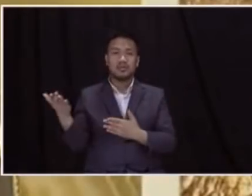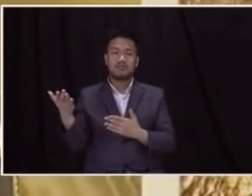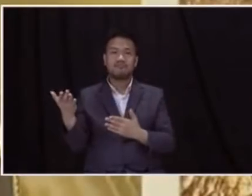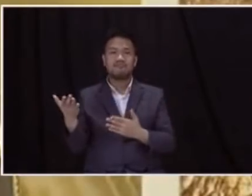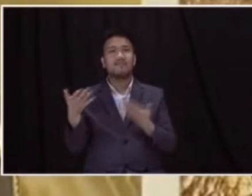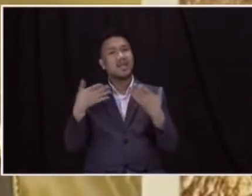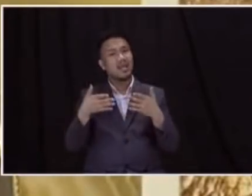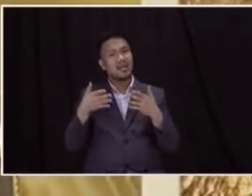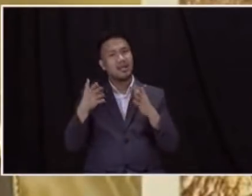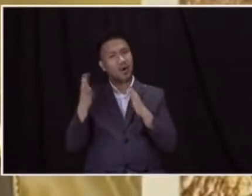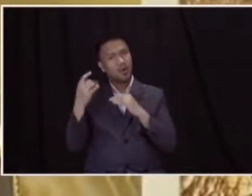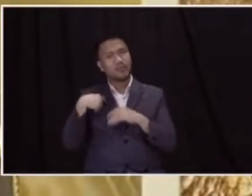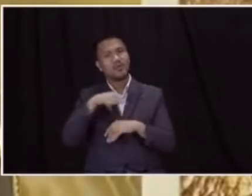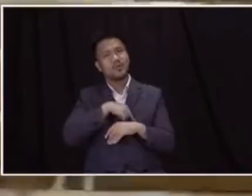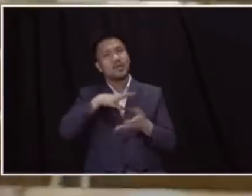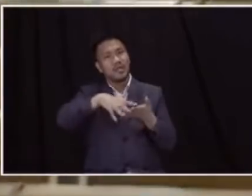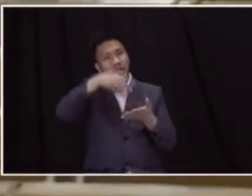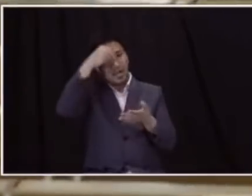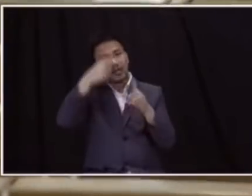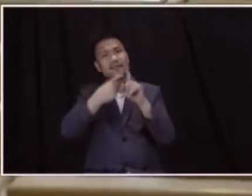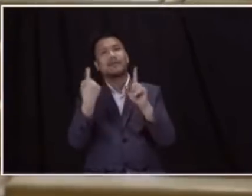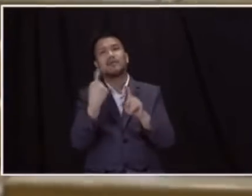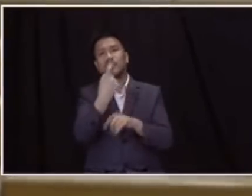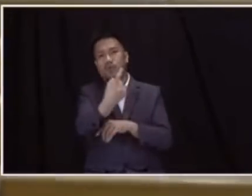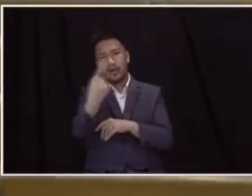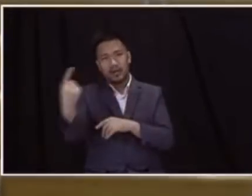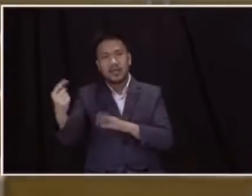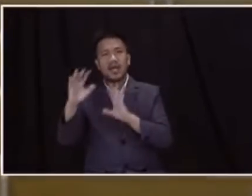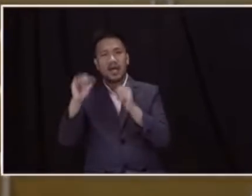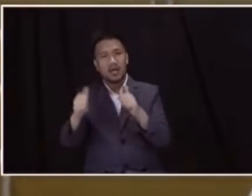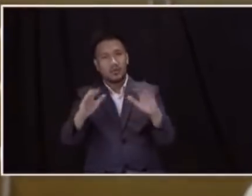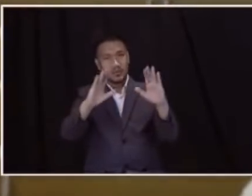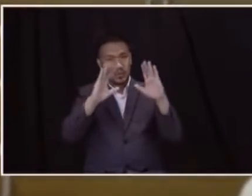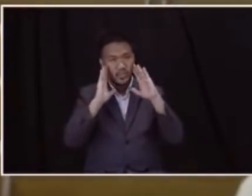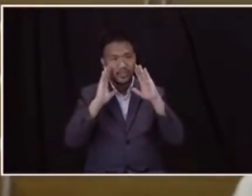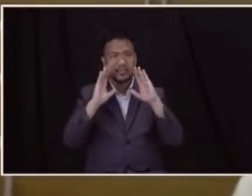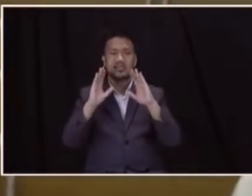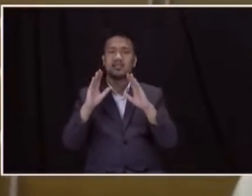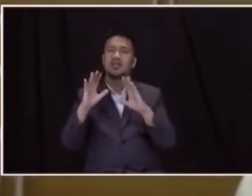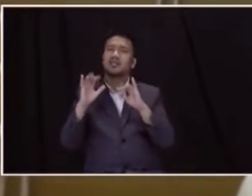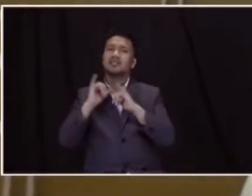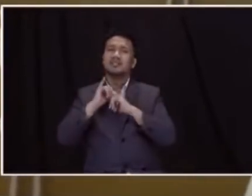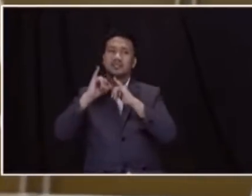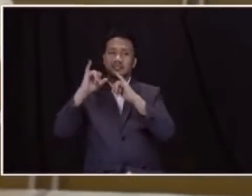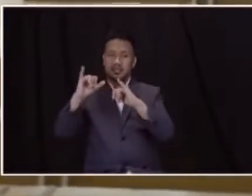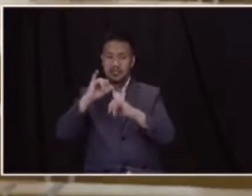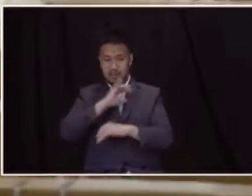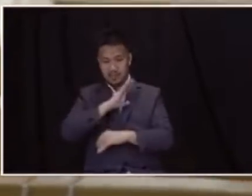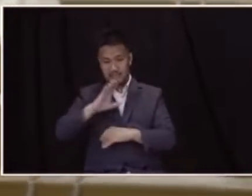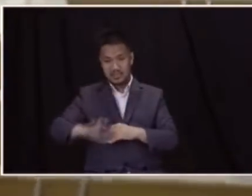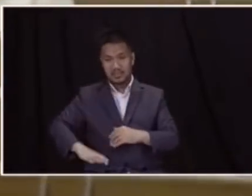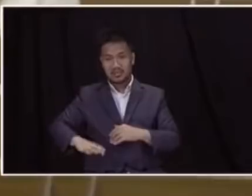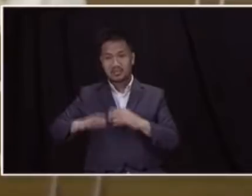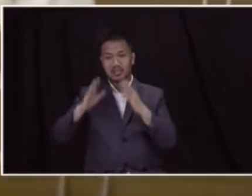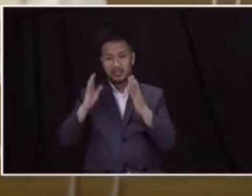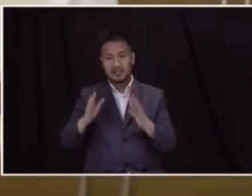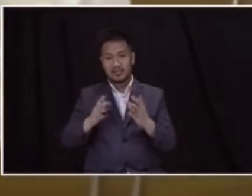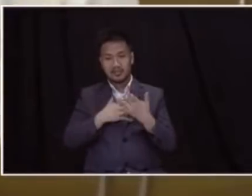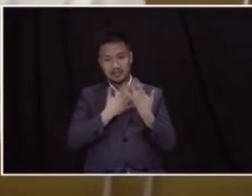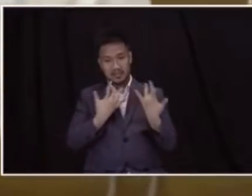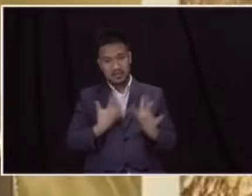and let us learn from one another how to listen after the heart of Christ, our